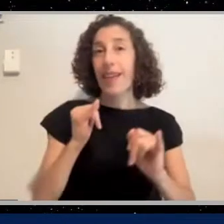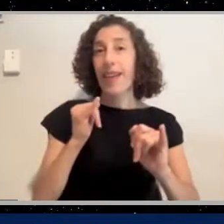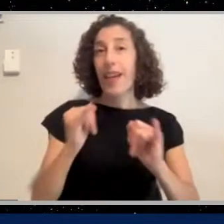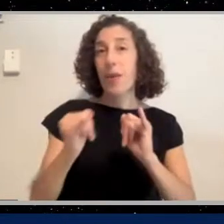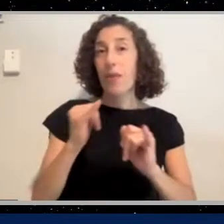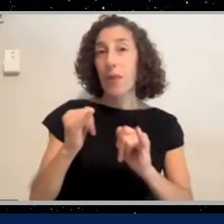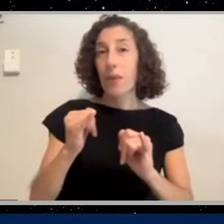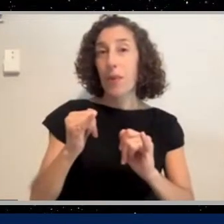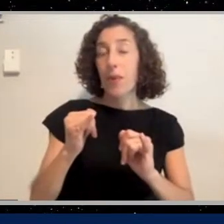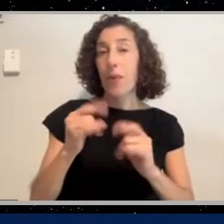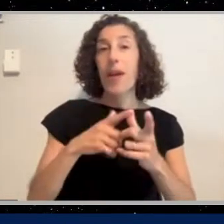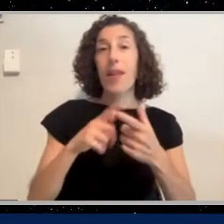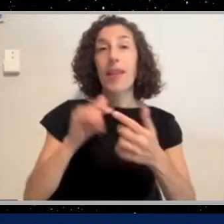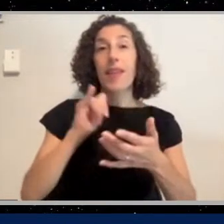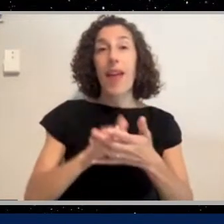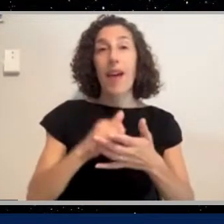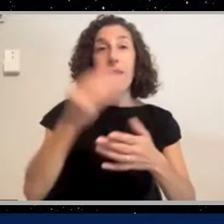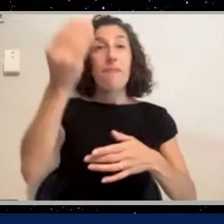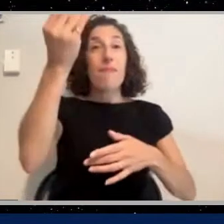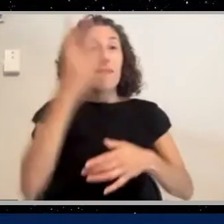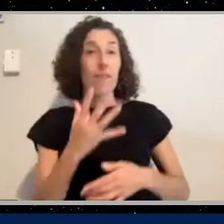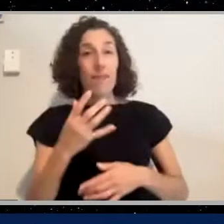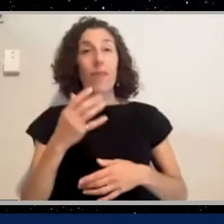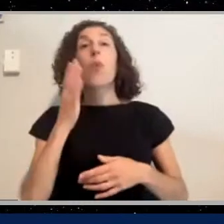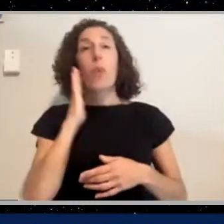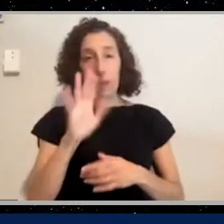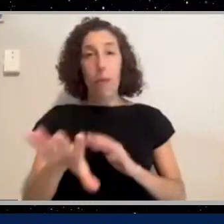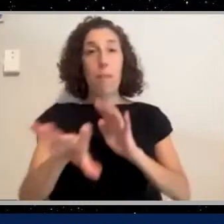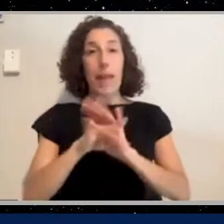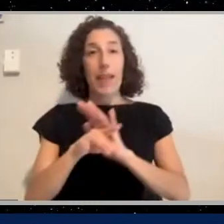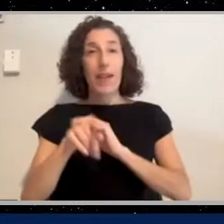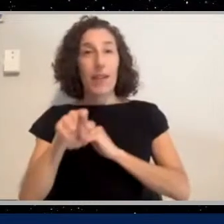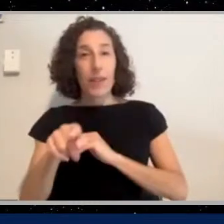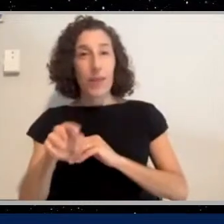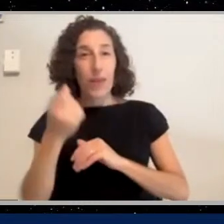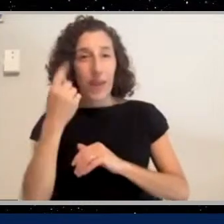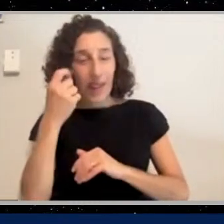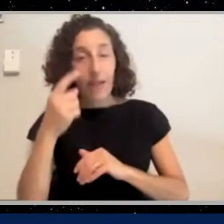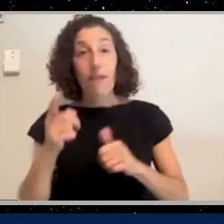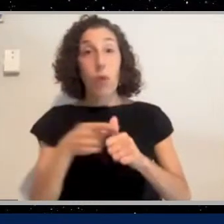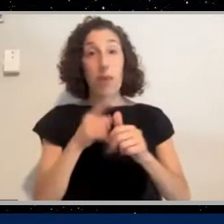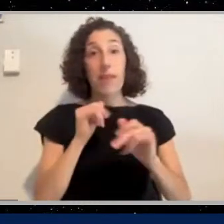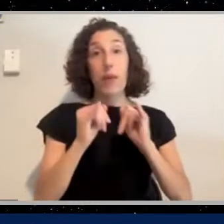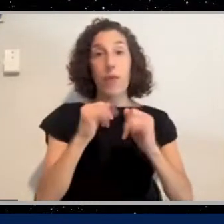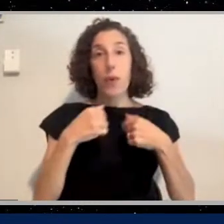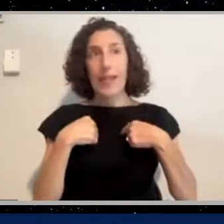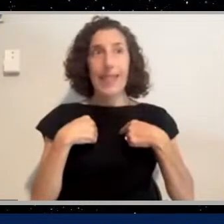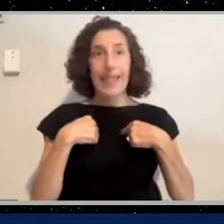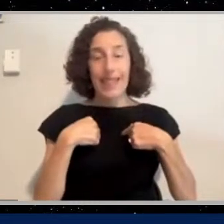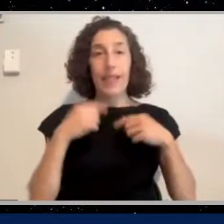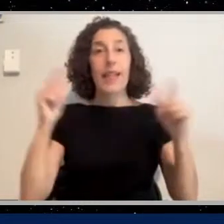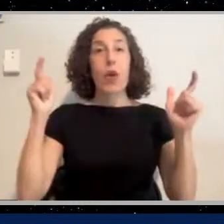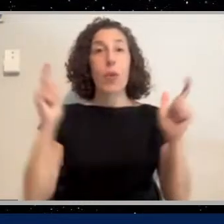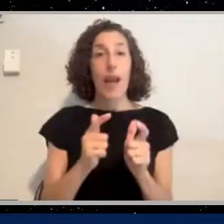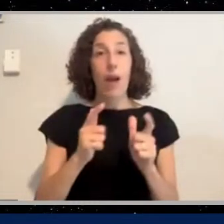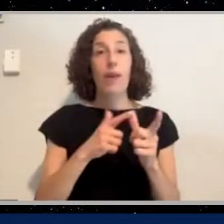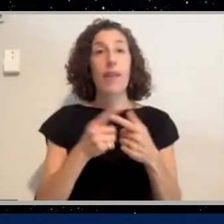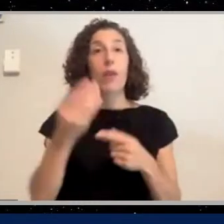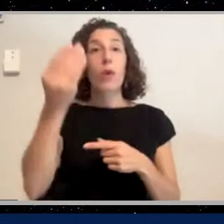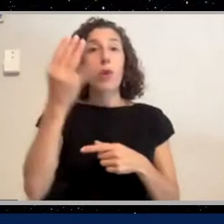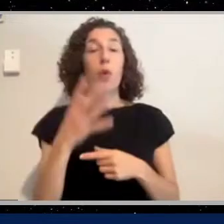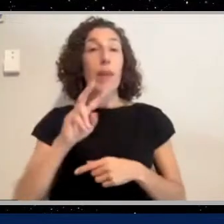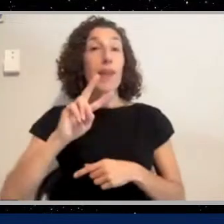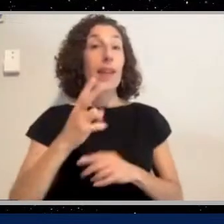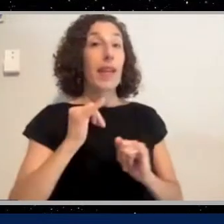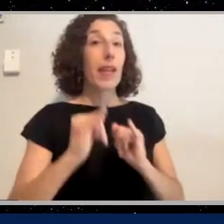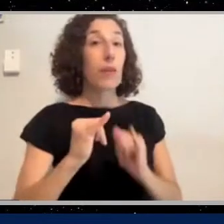be flying on the flight. They literally they said we need to do a second interview to follow up, to narrow it down. And all of a sudden, in the middle of the interview,